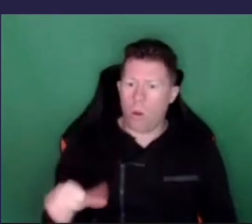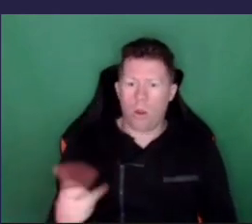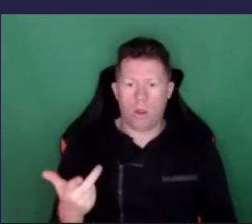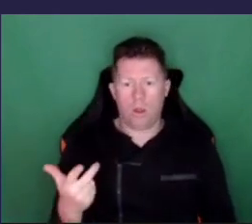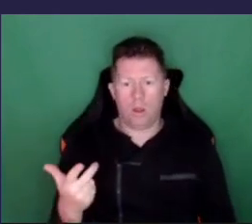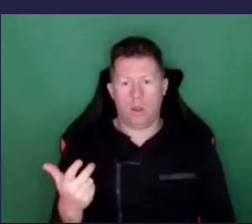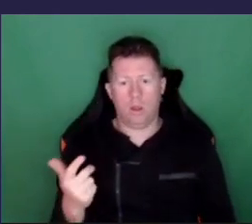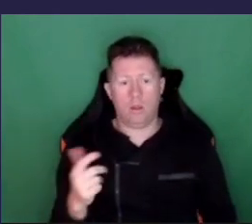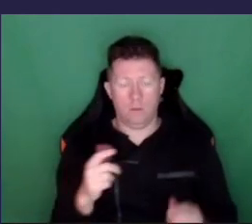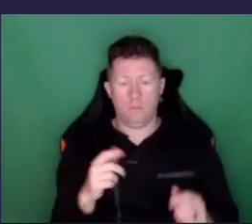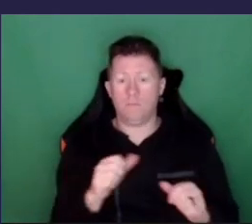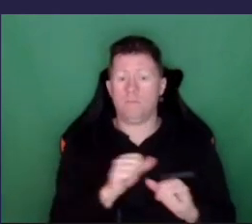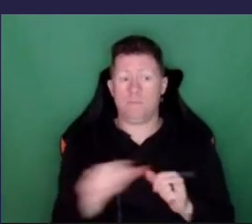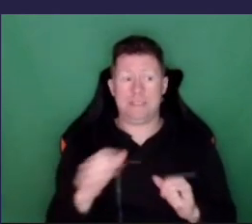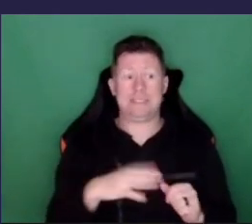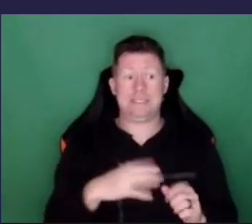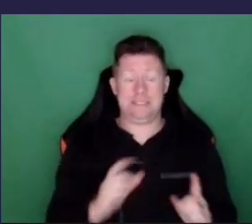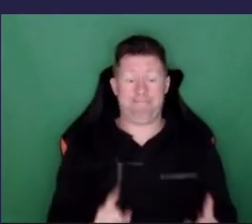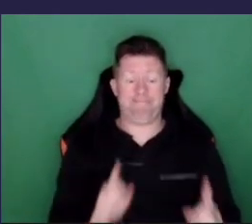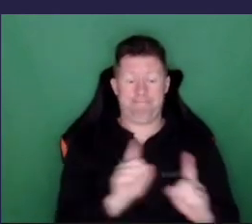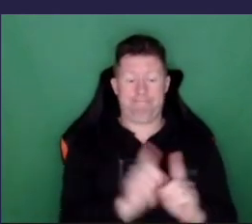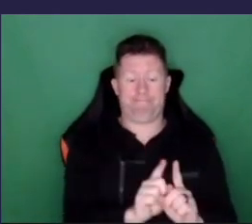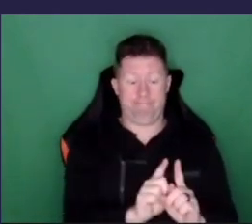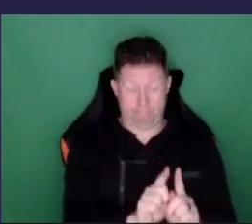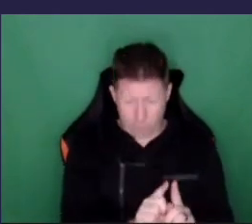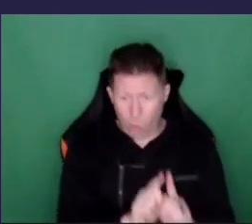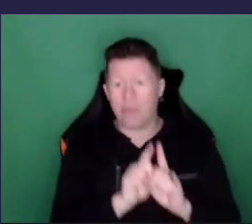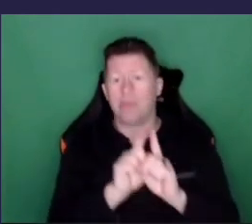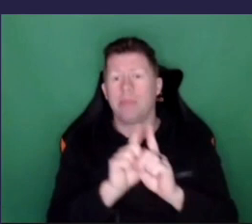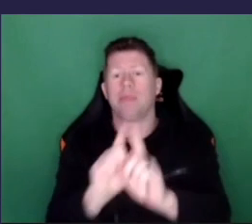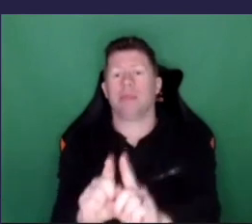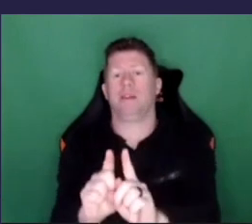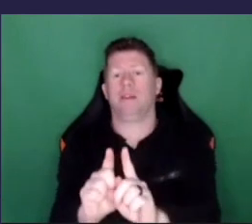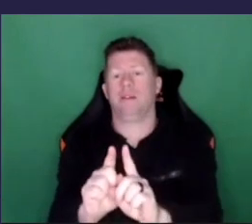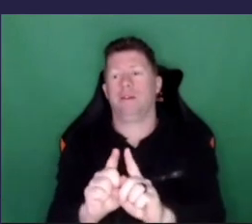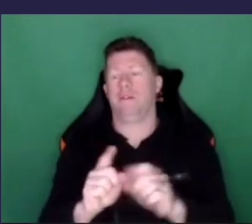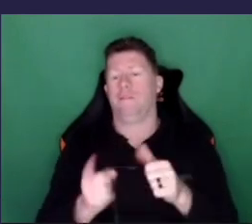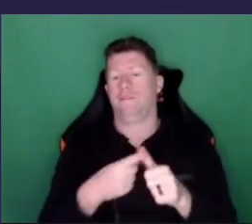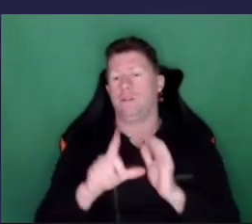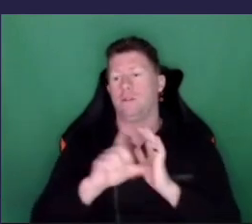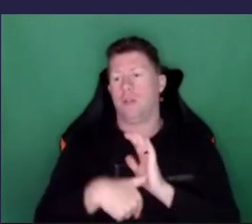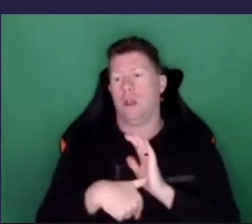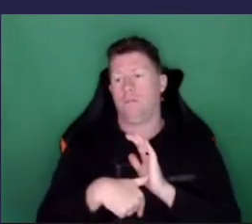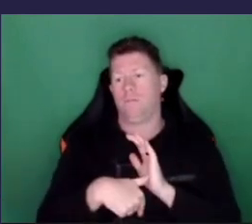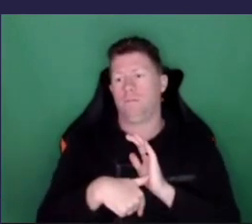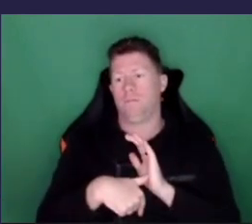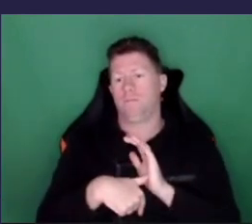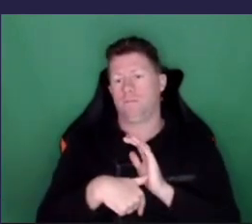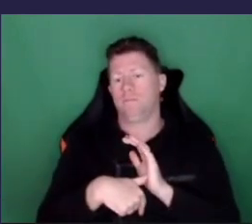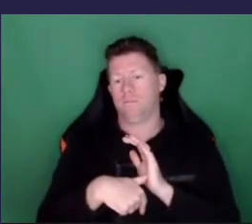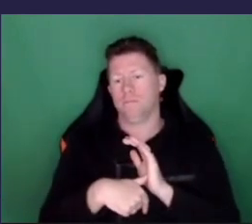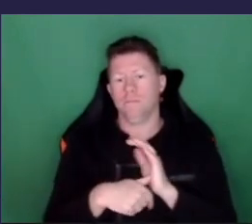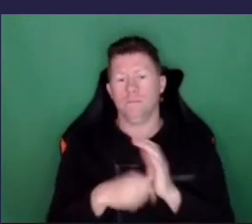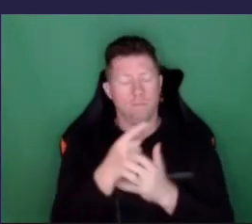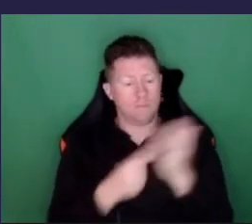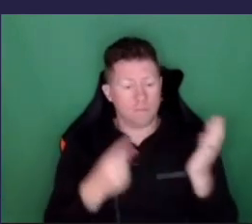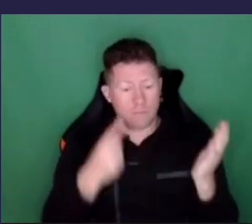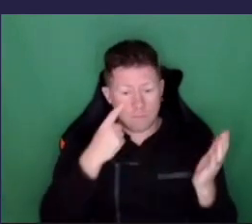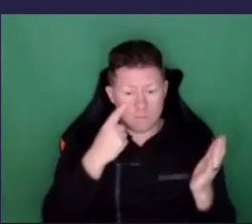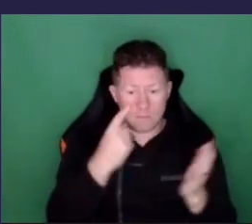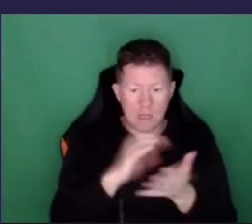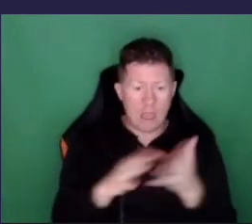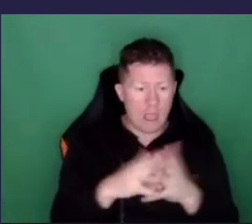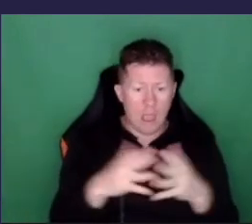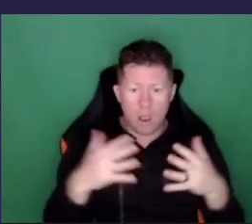Accompany the person. It can be really important to go with a person to a setting, just to see how things work, make